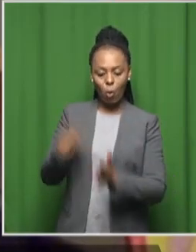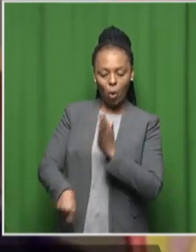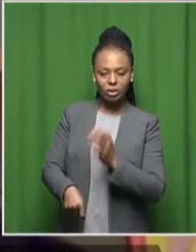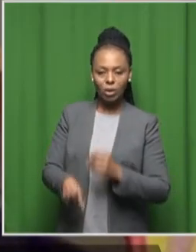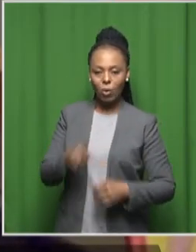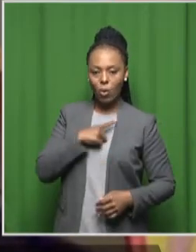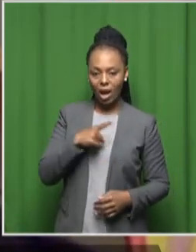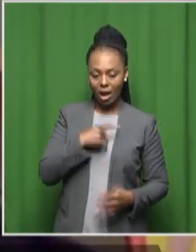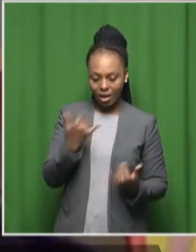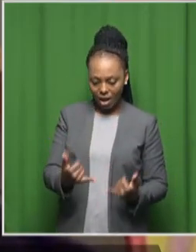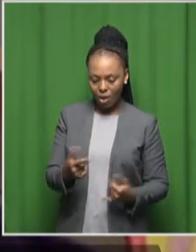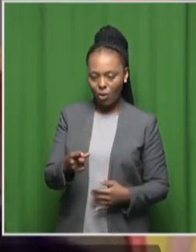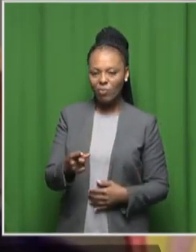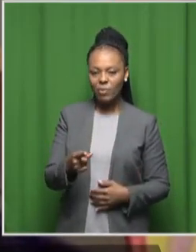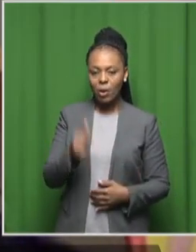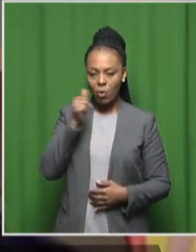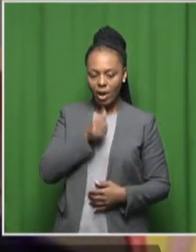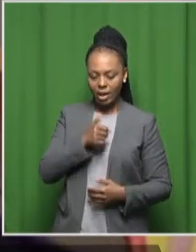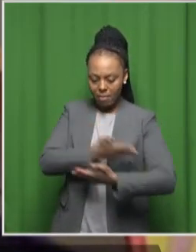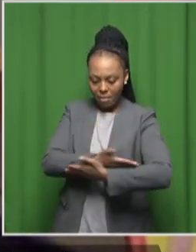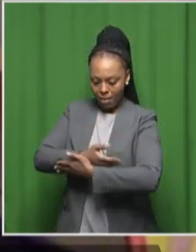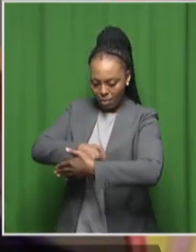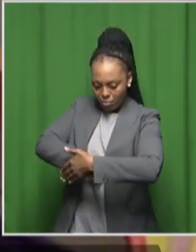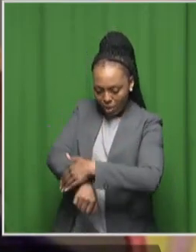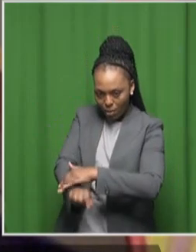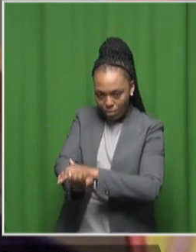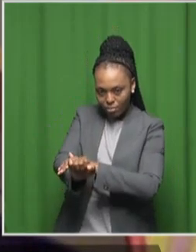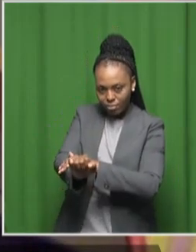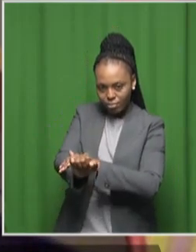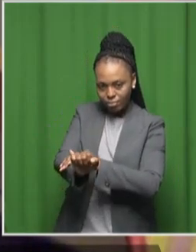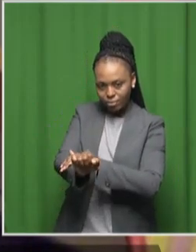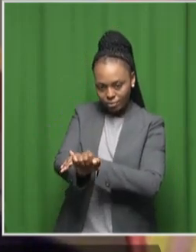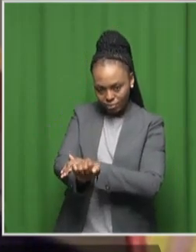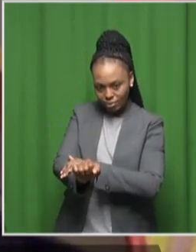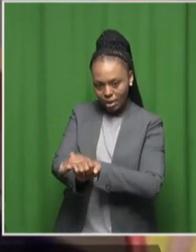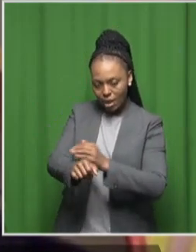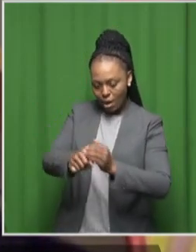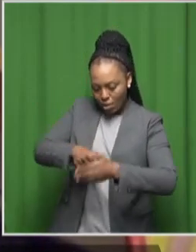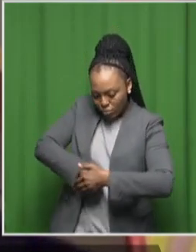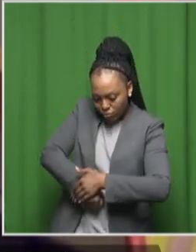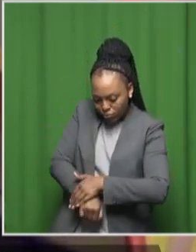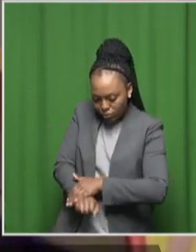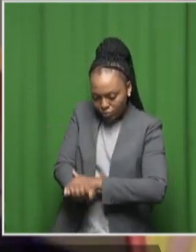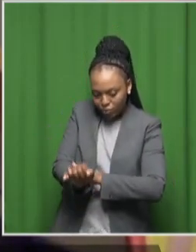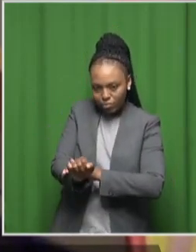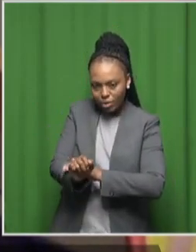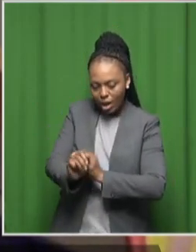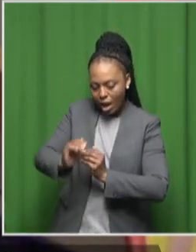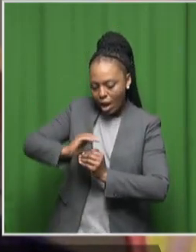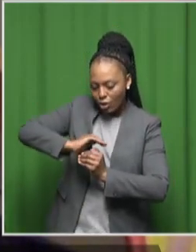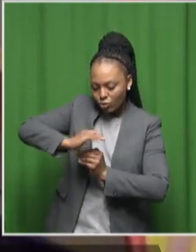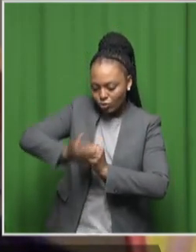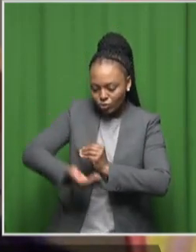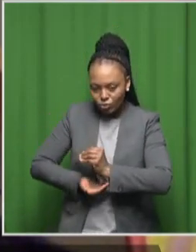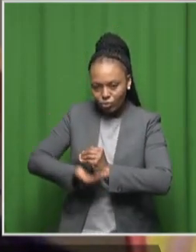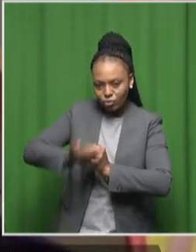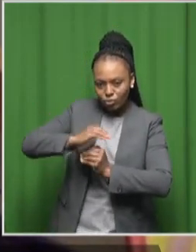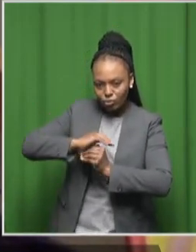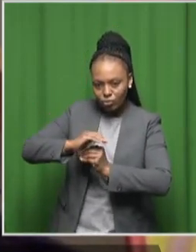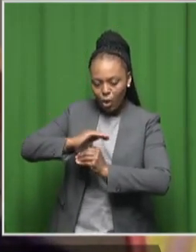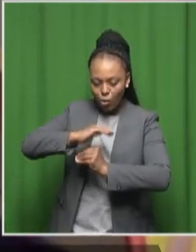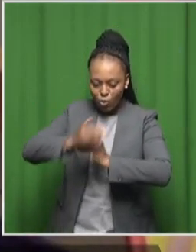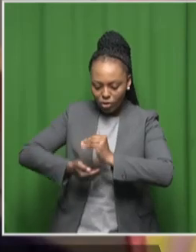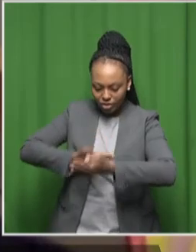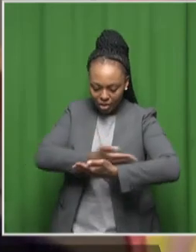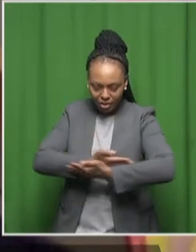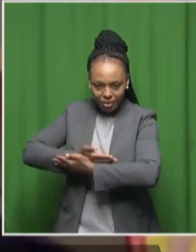delivers a baby and her uterus fails to contract appropriately. So what happens is she has a prolonged